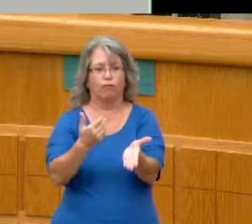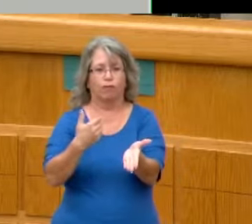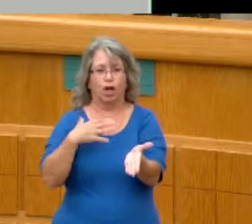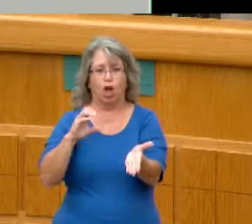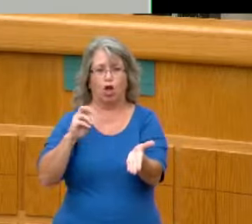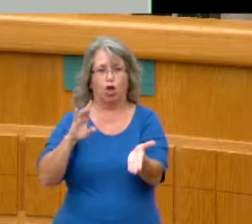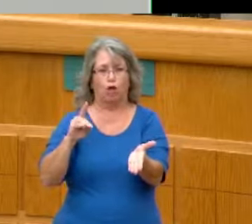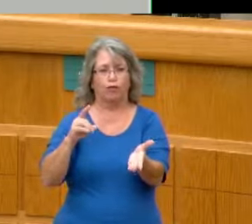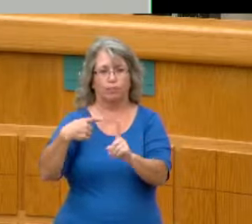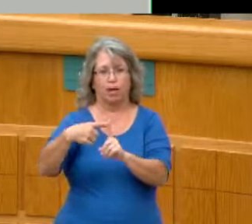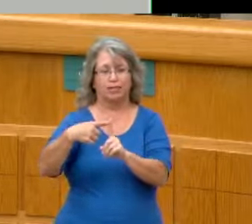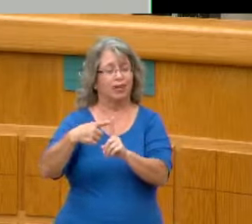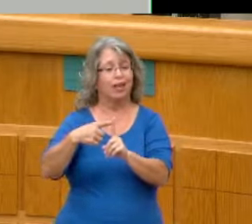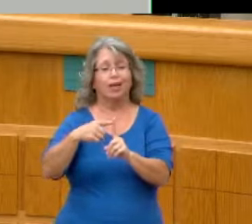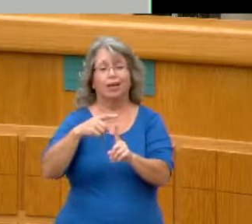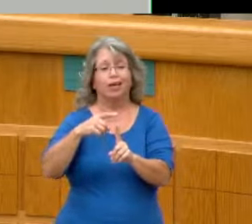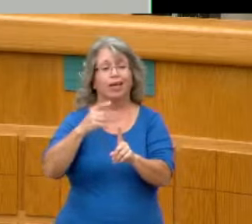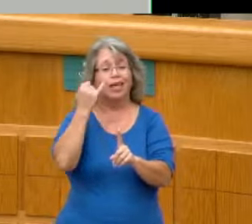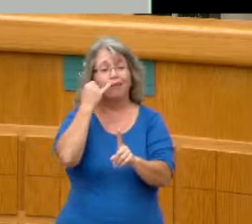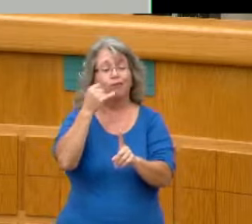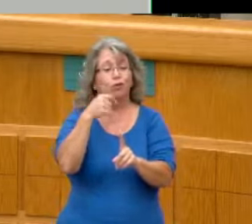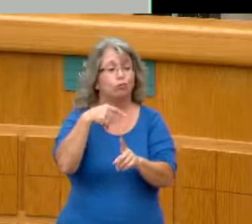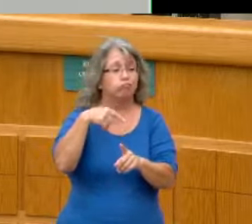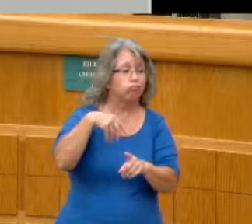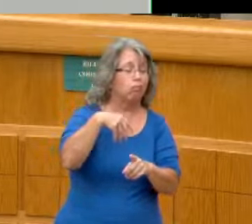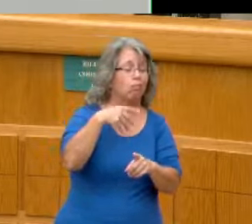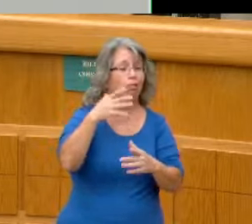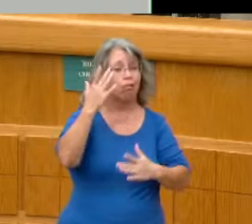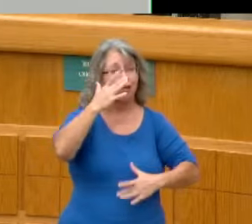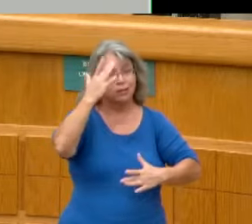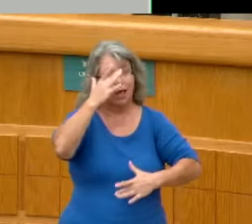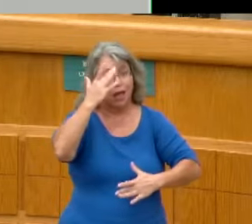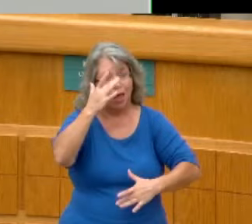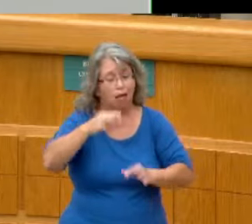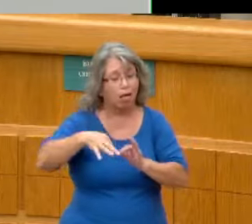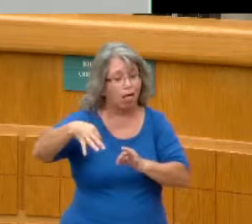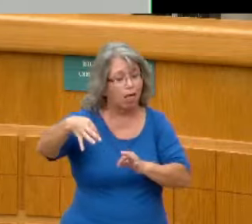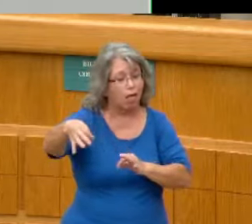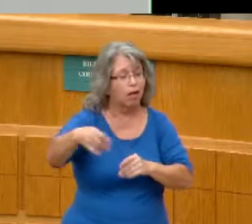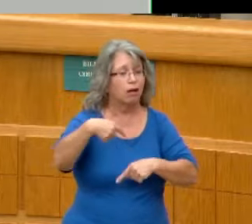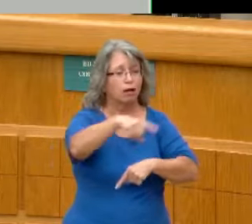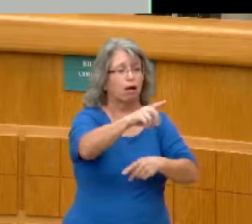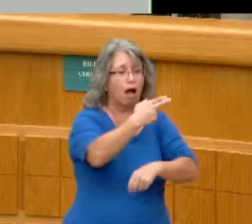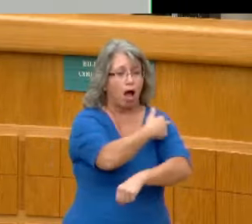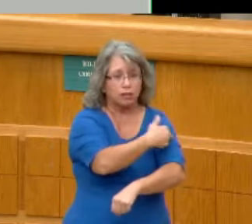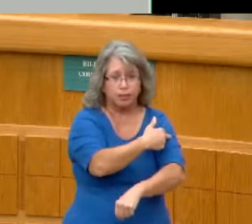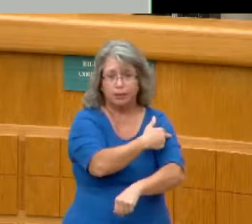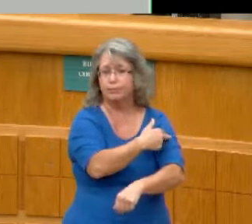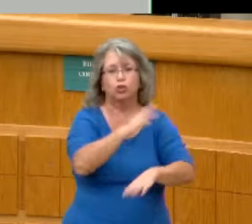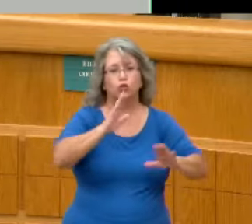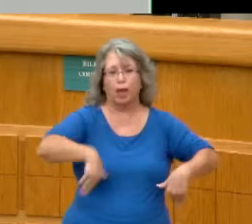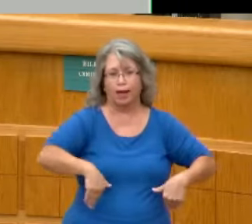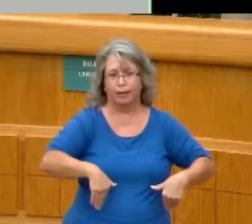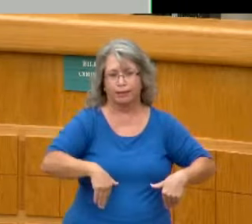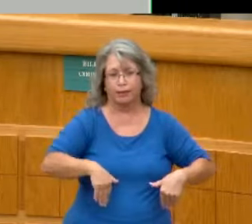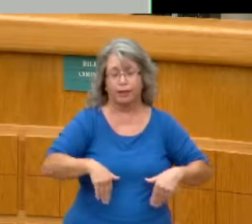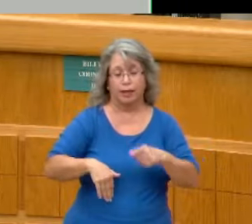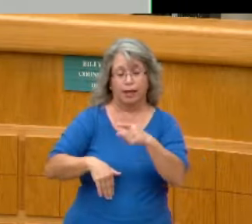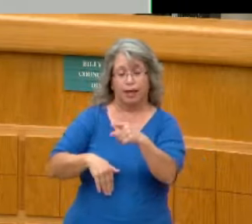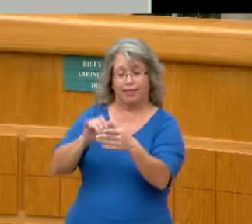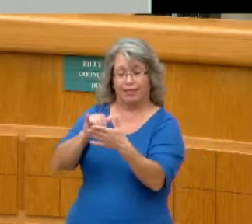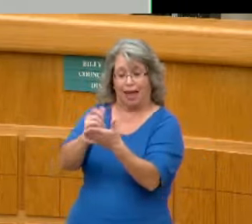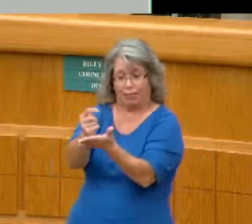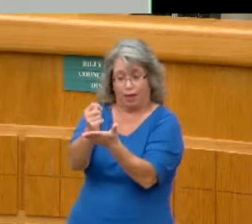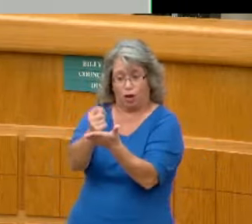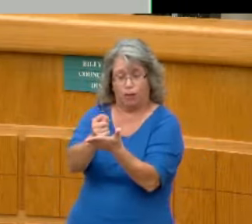the hospital, it's too late to get the monoclonal antibodies. The purpose of these antibodies is to keep you out of the hospital. So that's why if you test positive, you